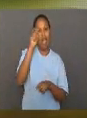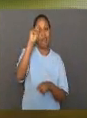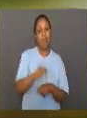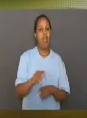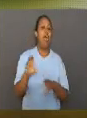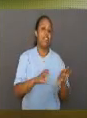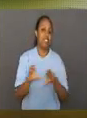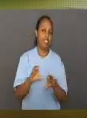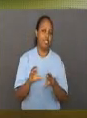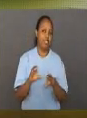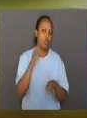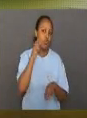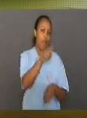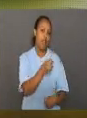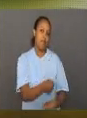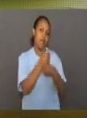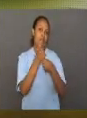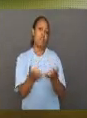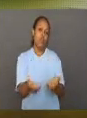in her support.